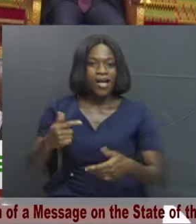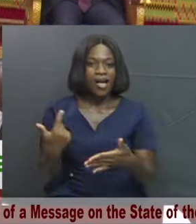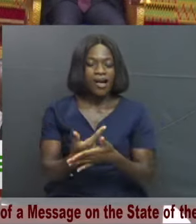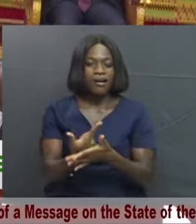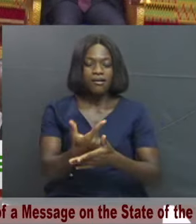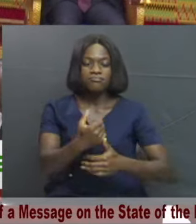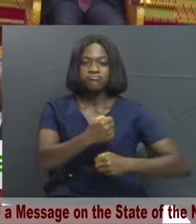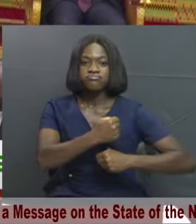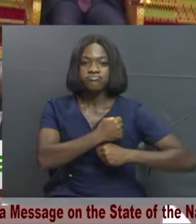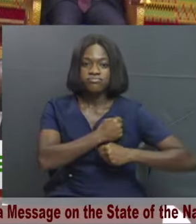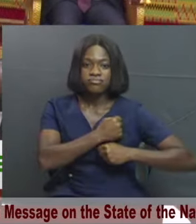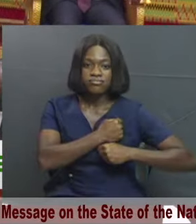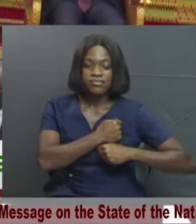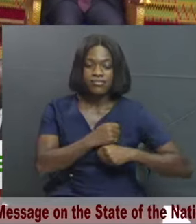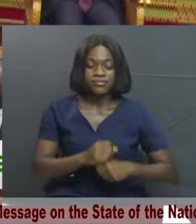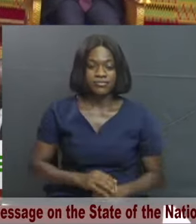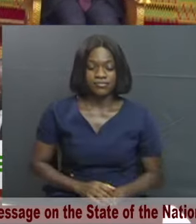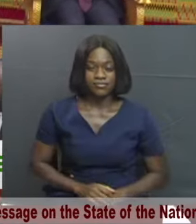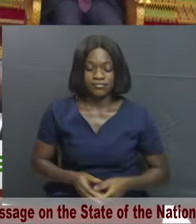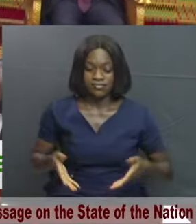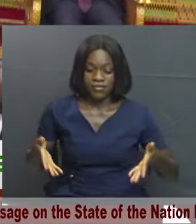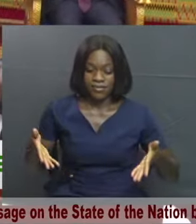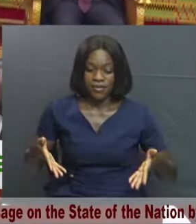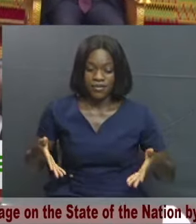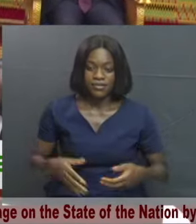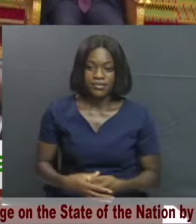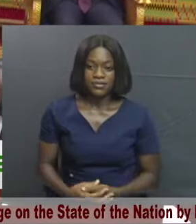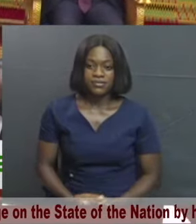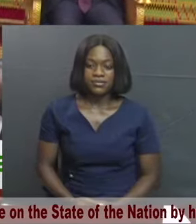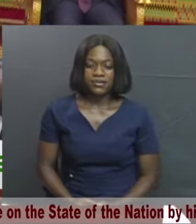forces in this August